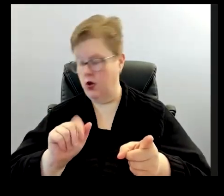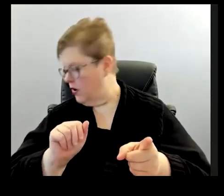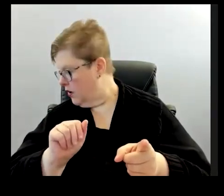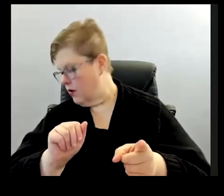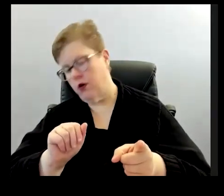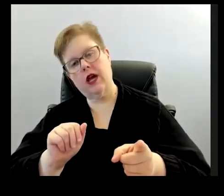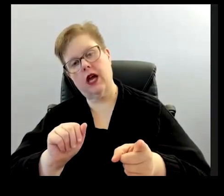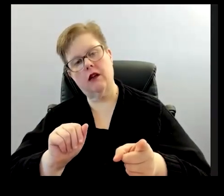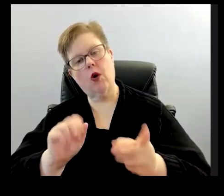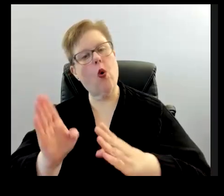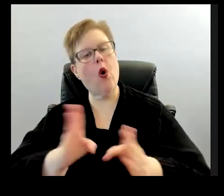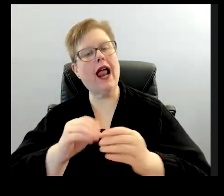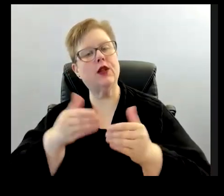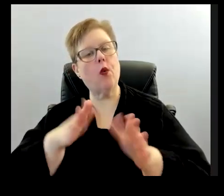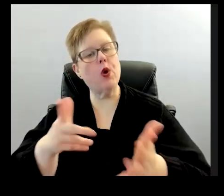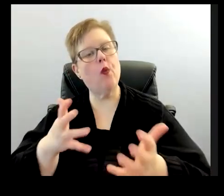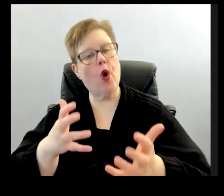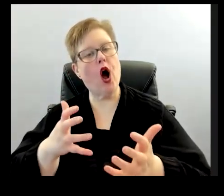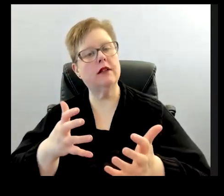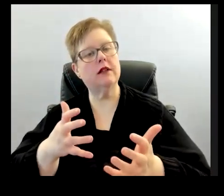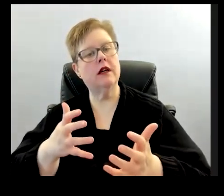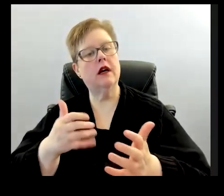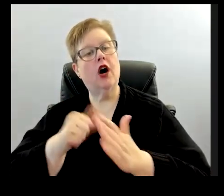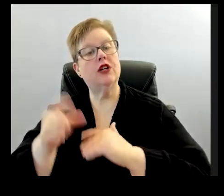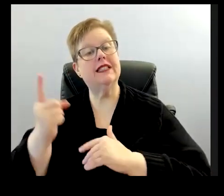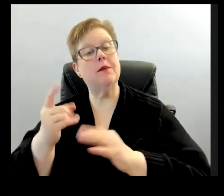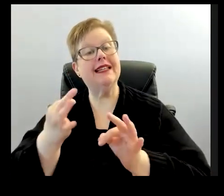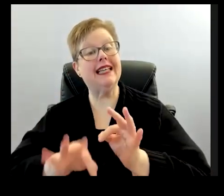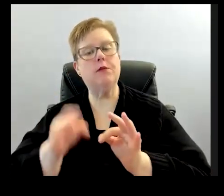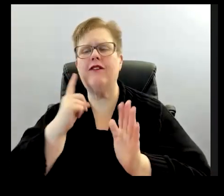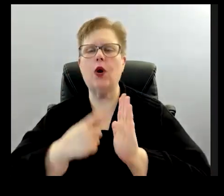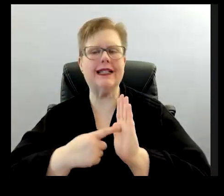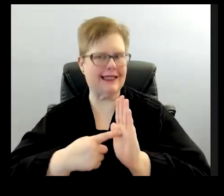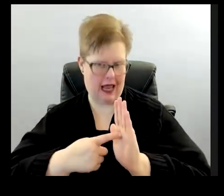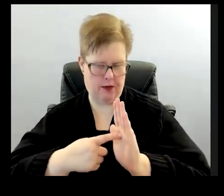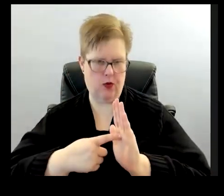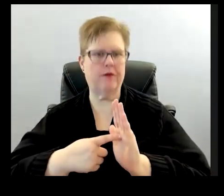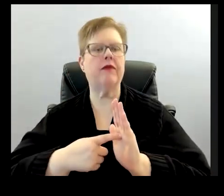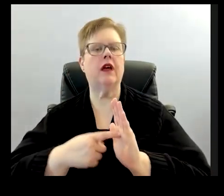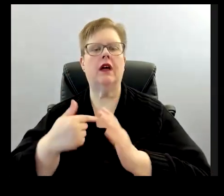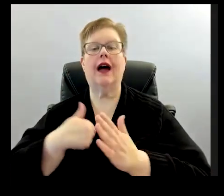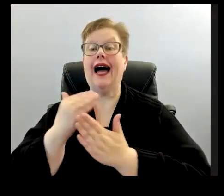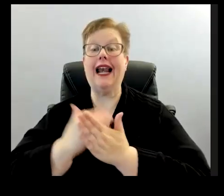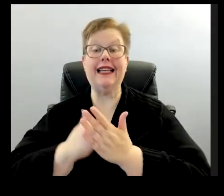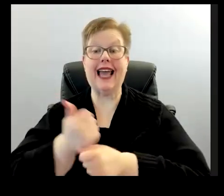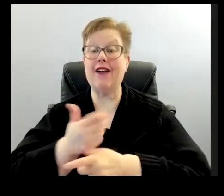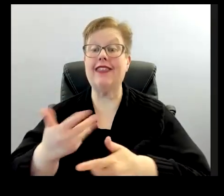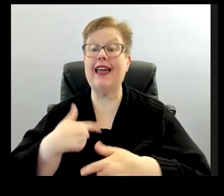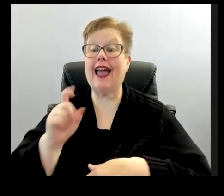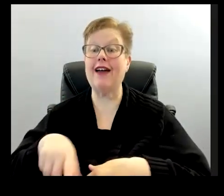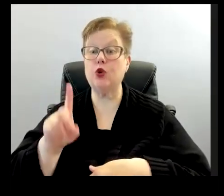way that you want. Underneath something this simple, what I've done is, for example, I list everything that I have to